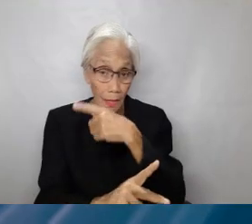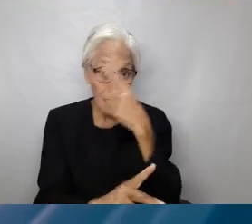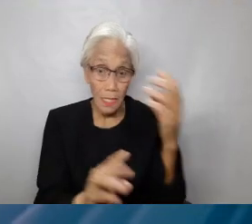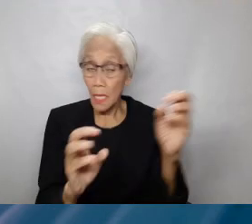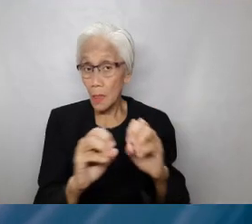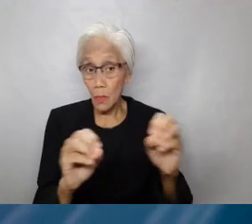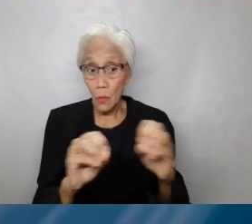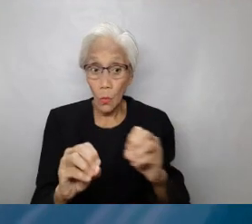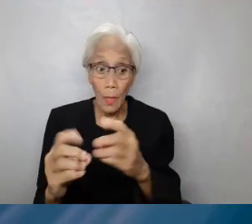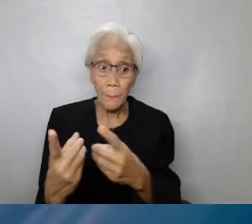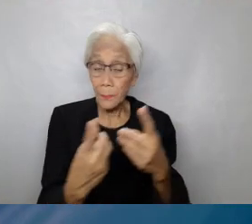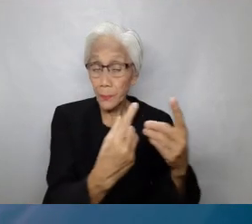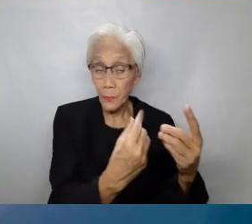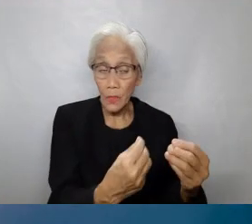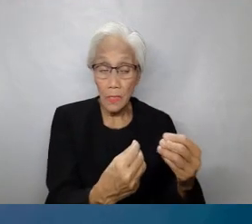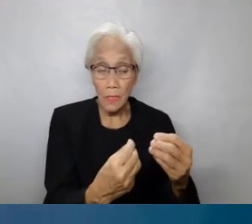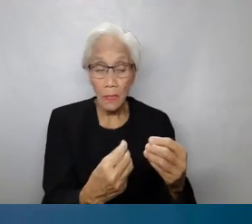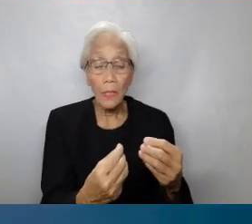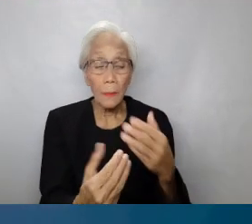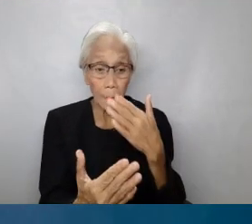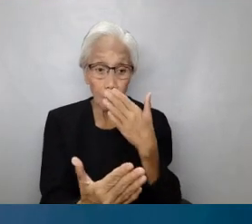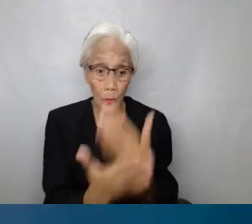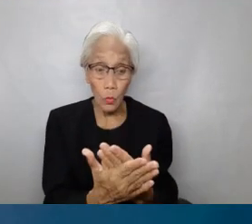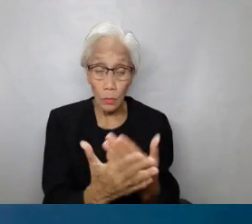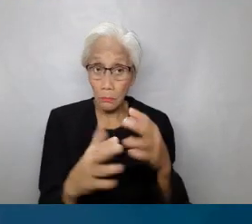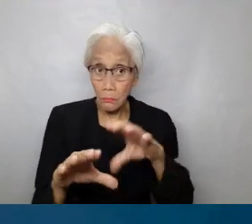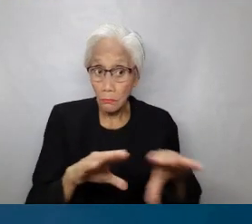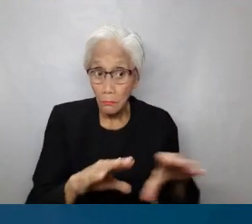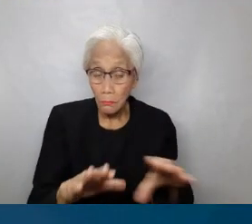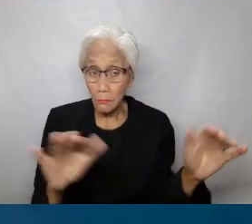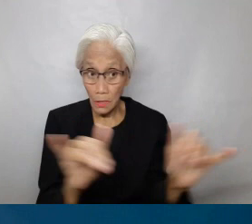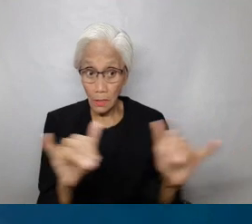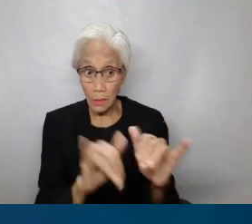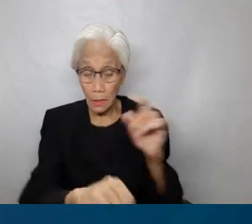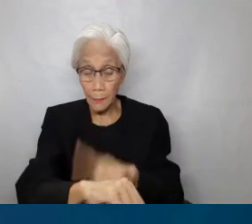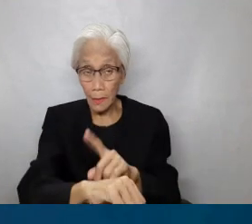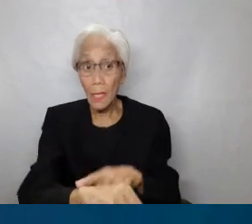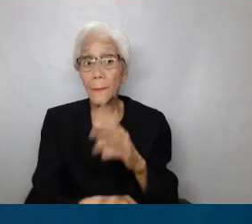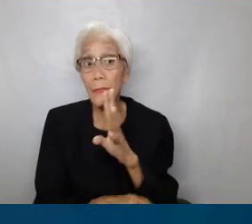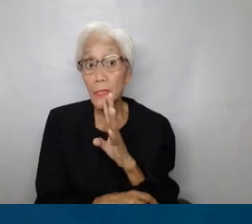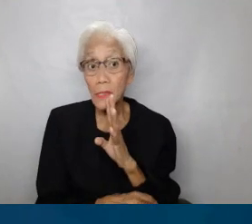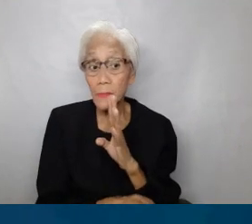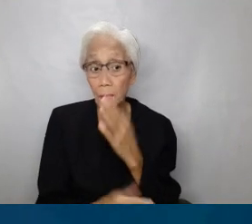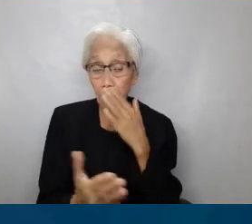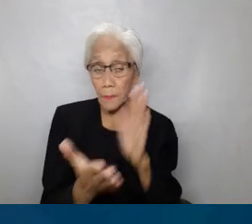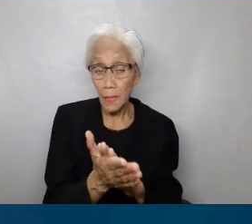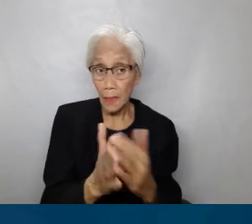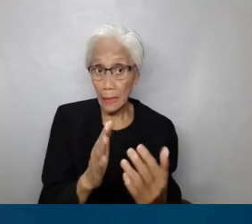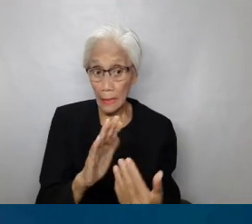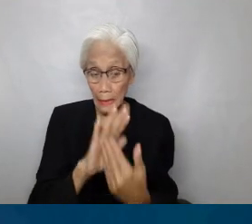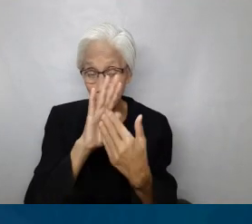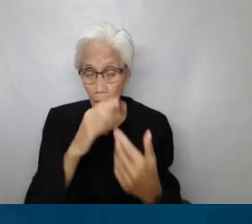him. There is no one who performs a mighty deed in my name who can at the same time